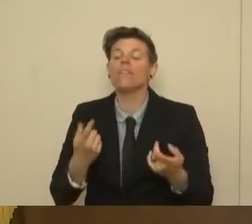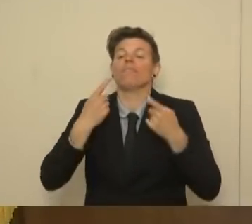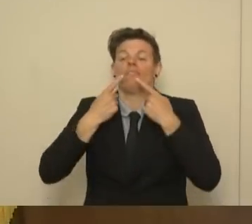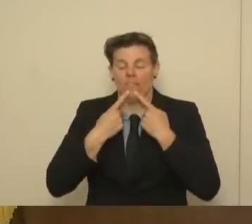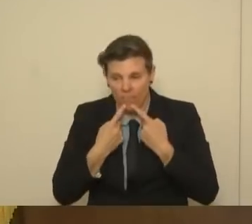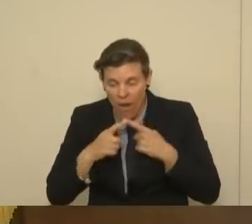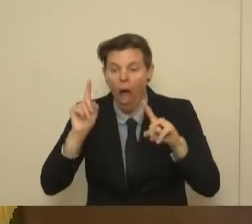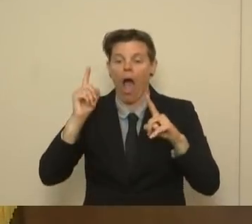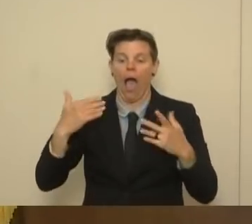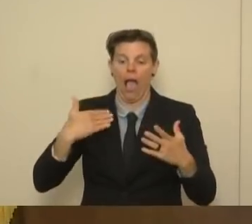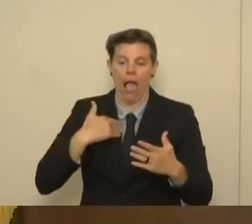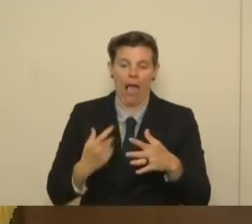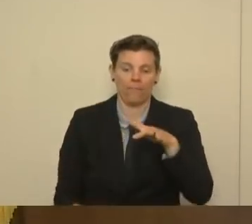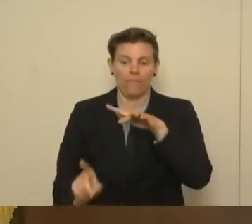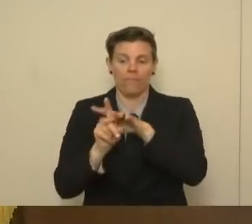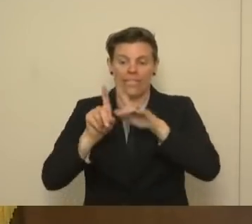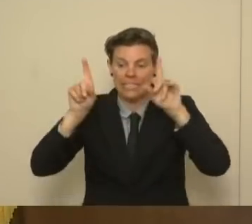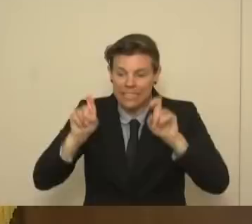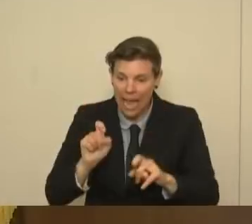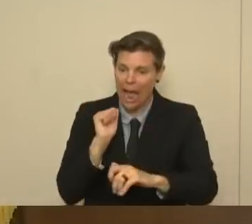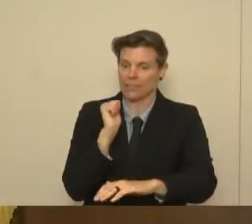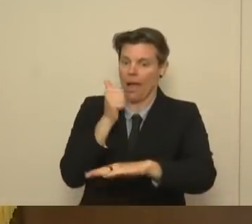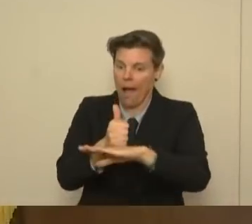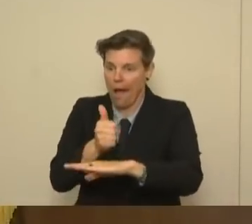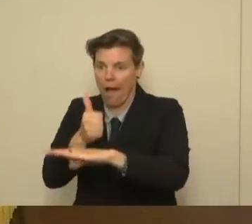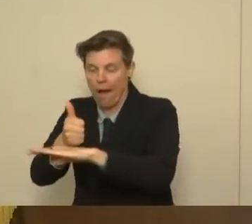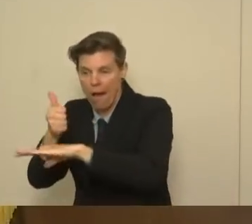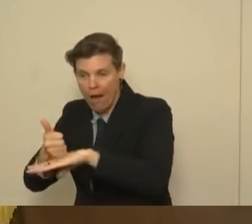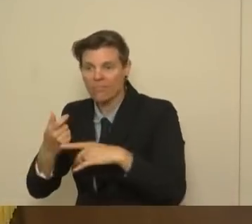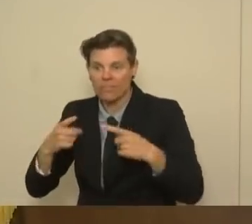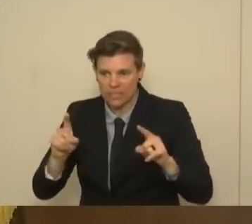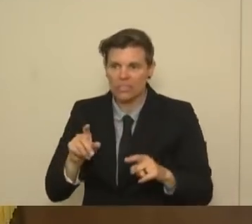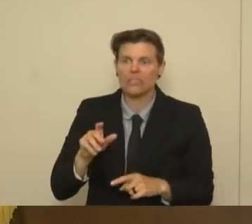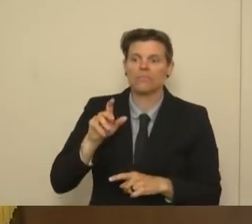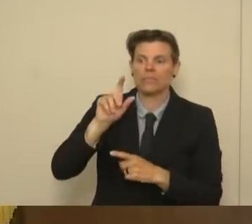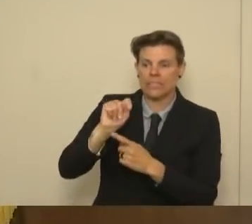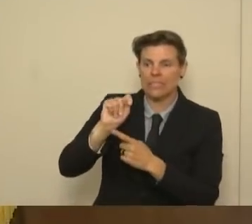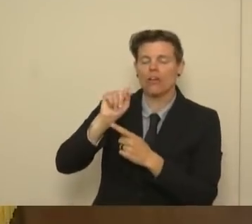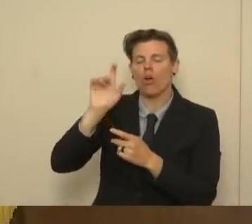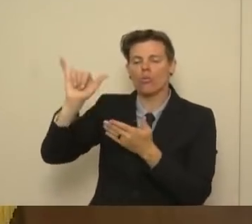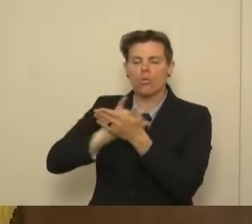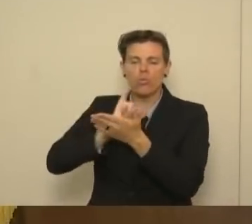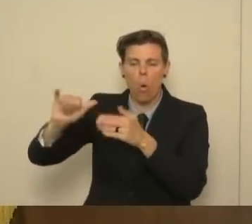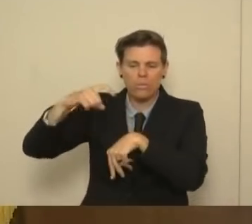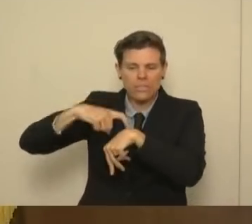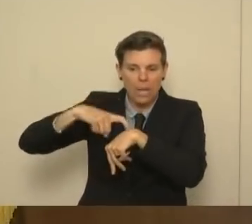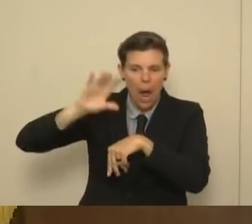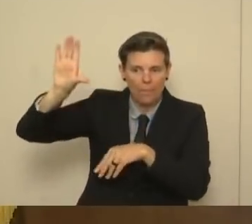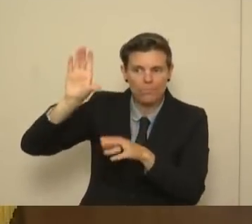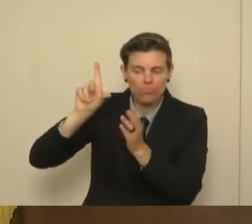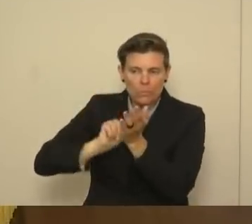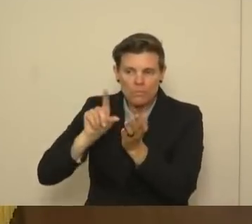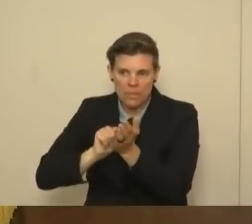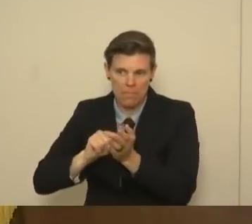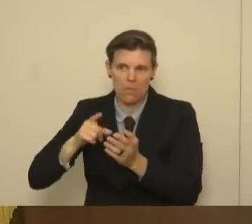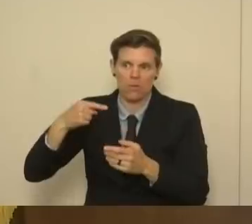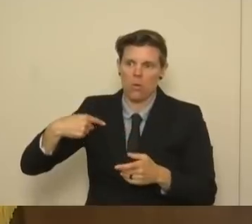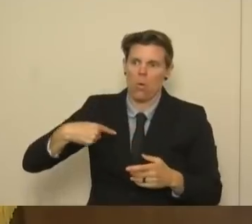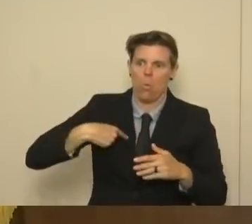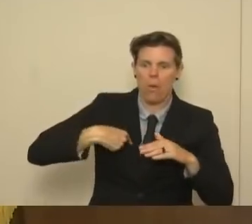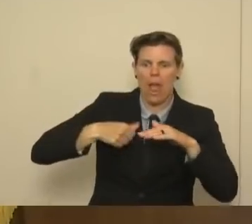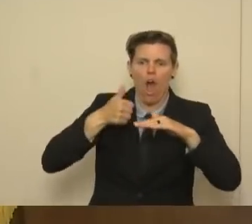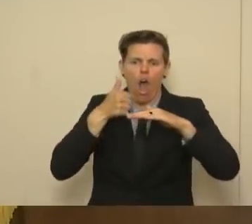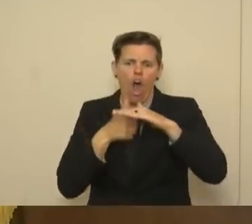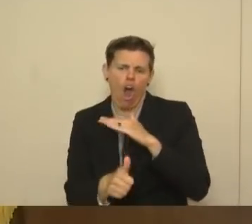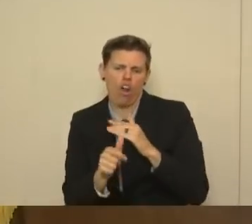impossible, like the New York Times, not to believe that we've underreported cases, hospitalizations, and deaths, particularly in areas